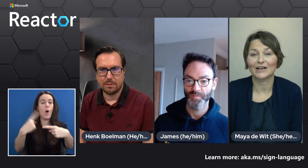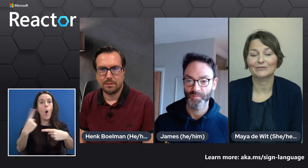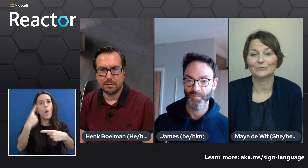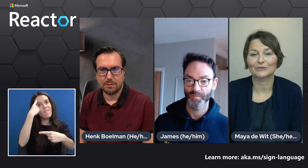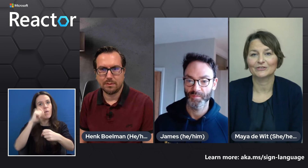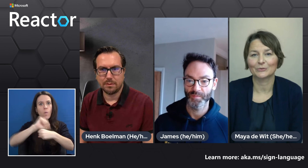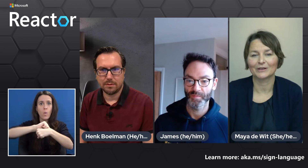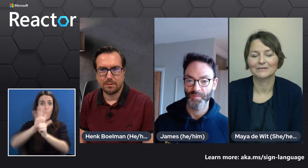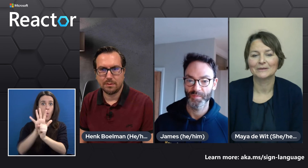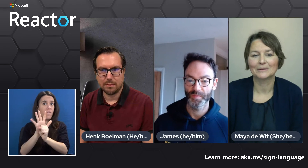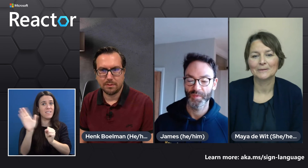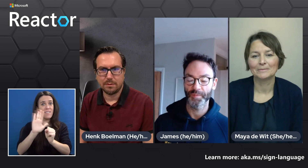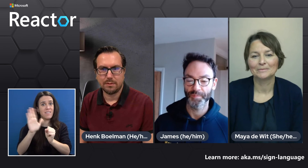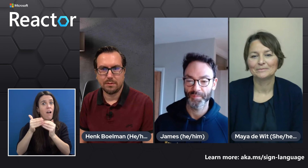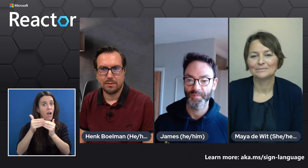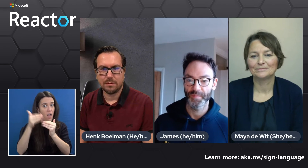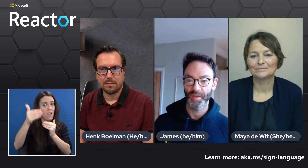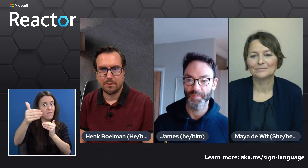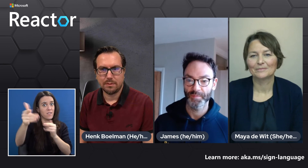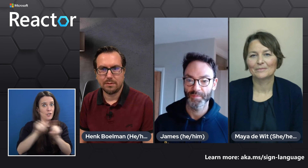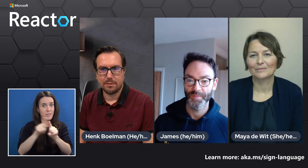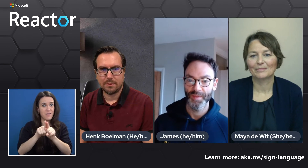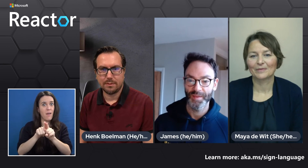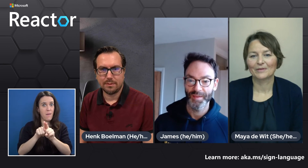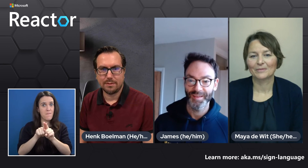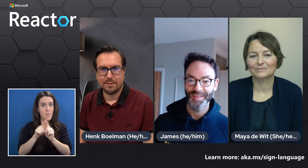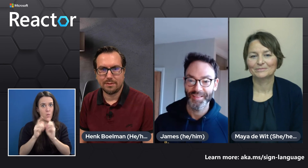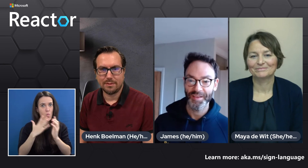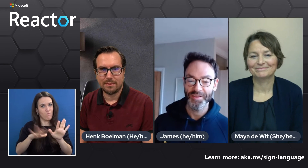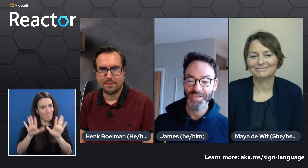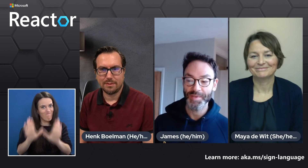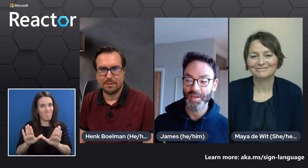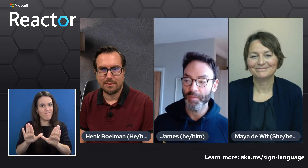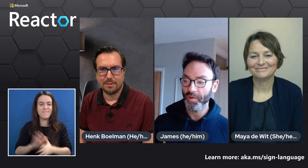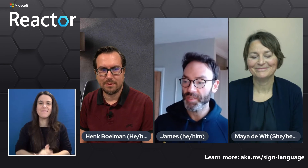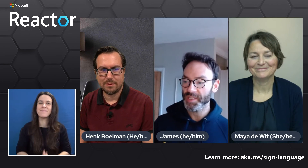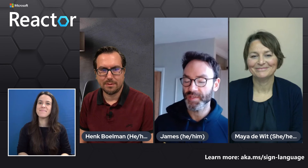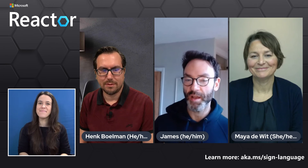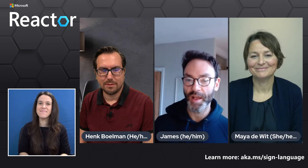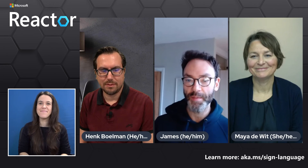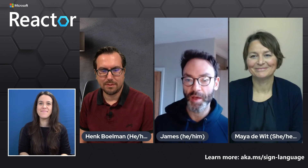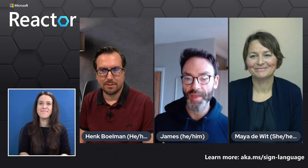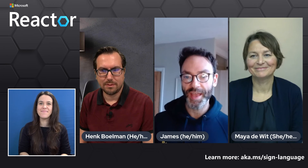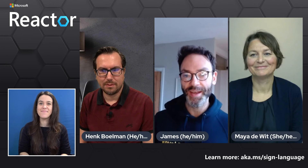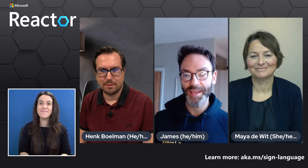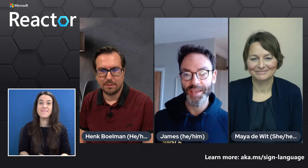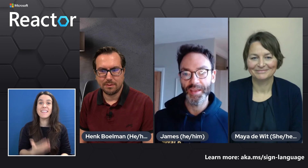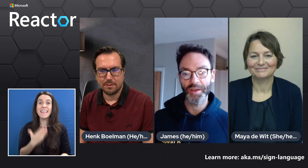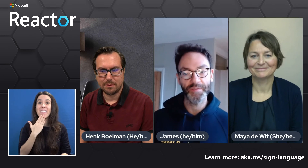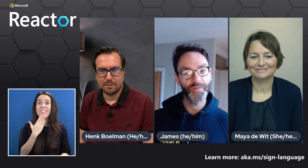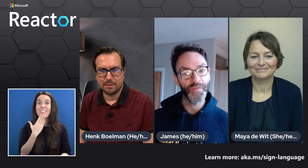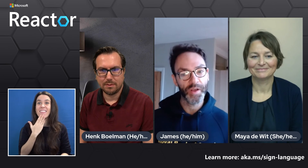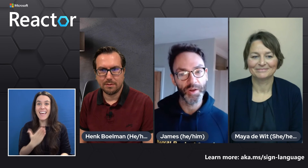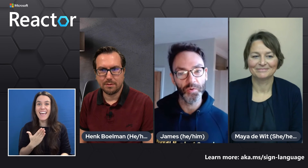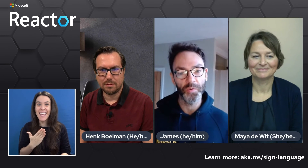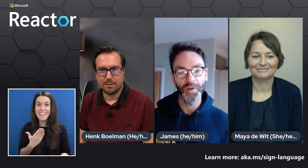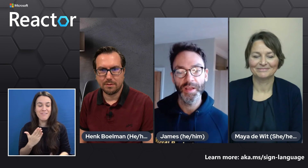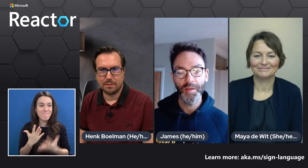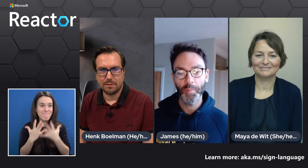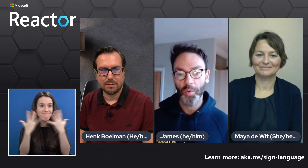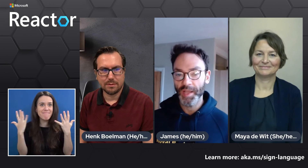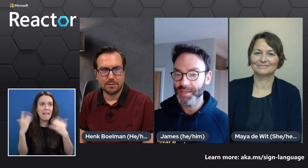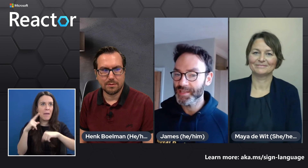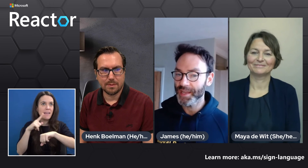continues afterwards as well. Yeah. Thank you so much. So I'm conscious of time. Are there any kind of